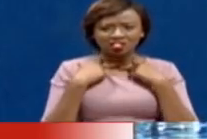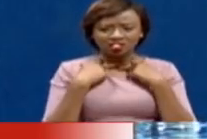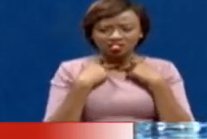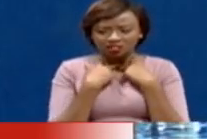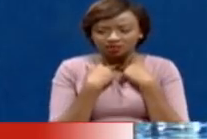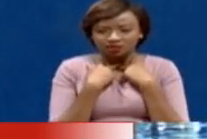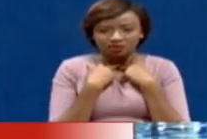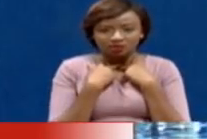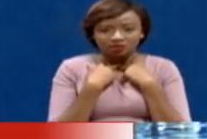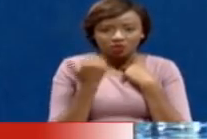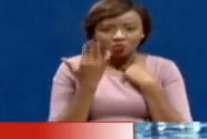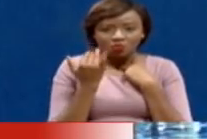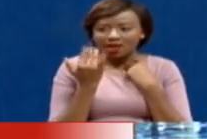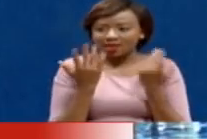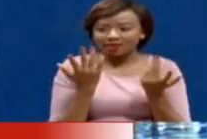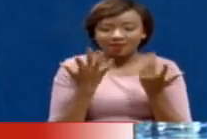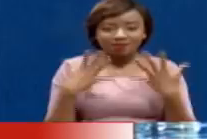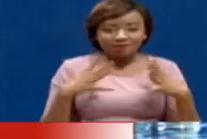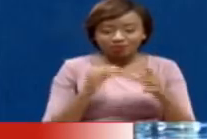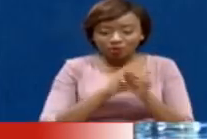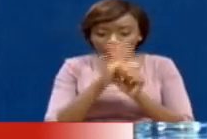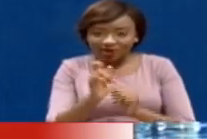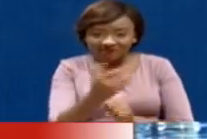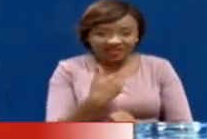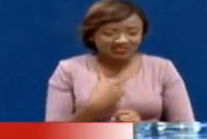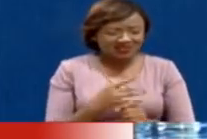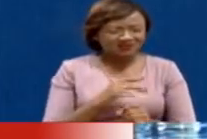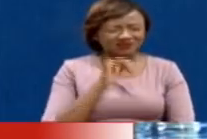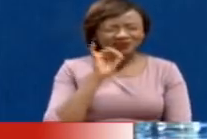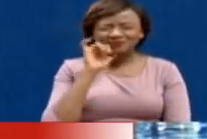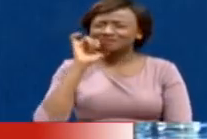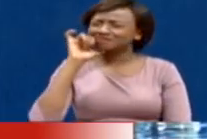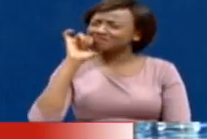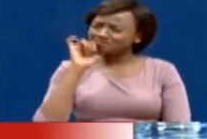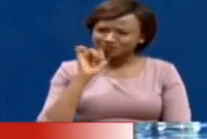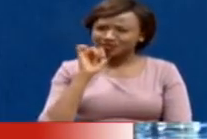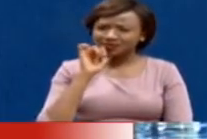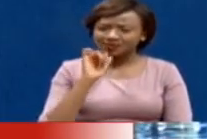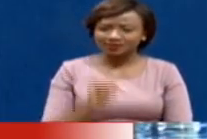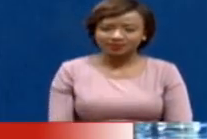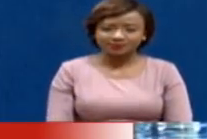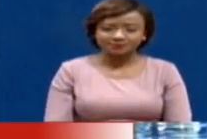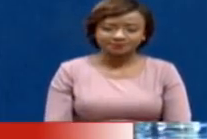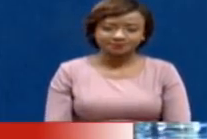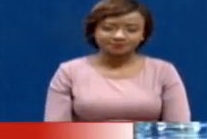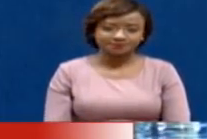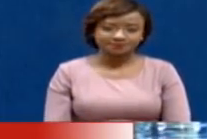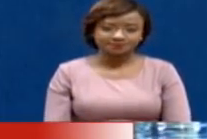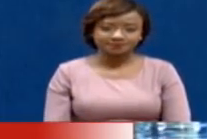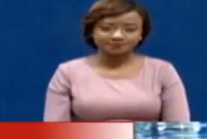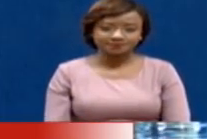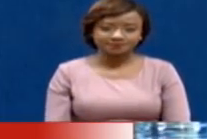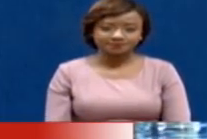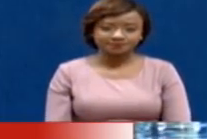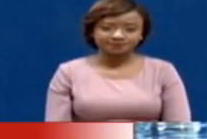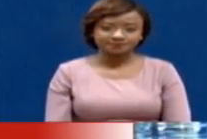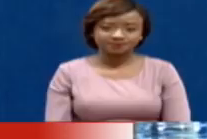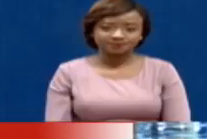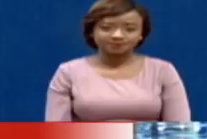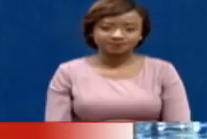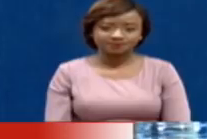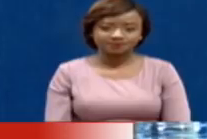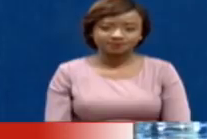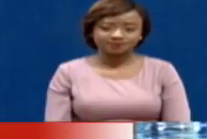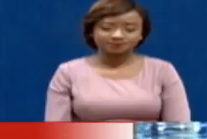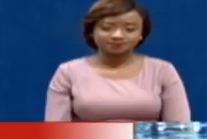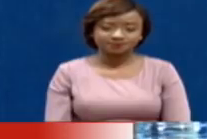numbers that they had not anticipated to come in the fall as this pandemic spreads. So what I